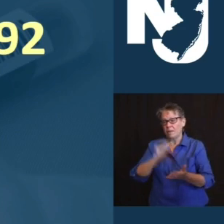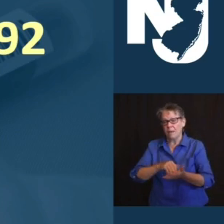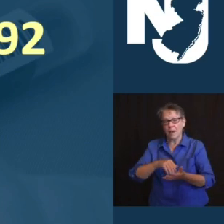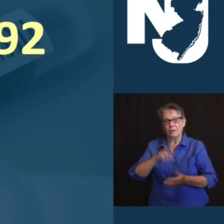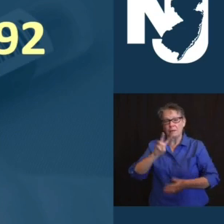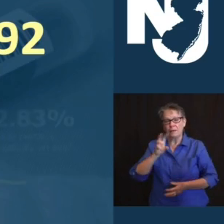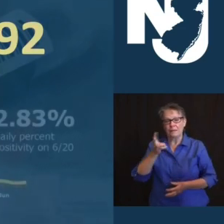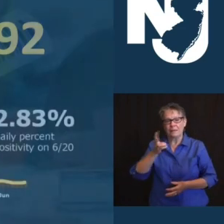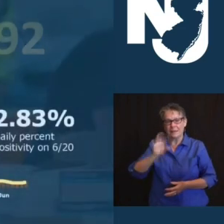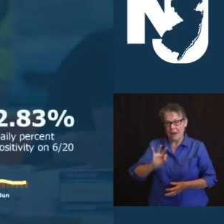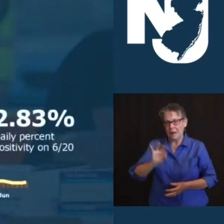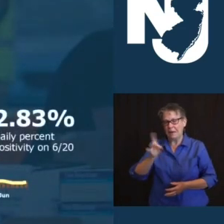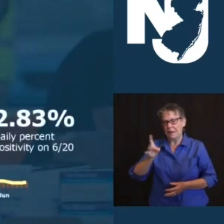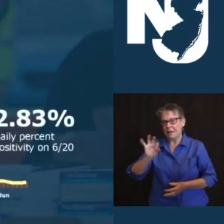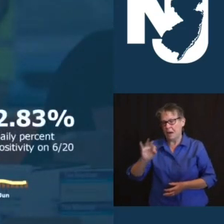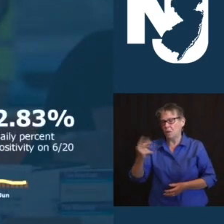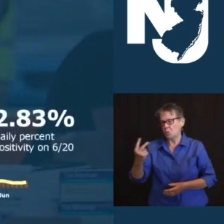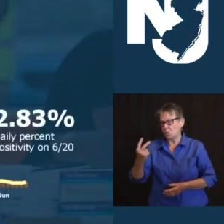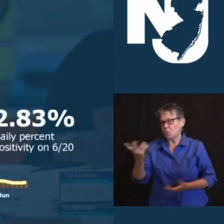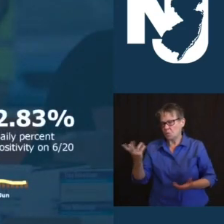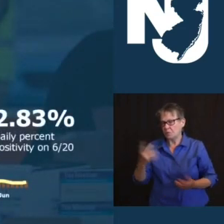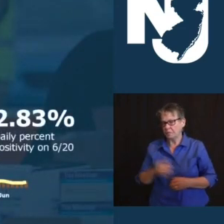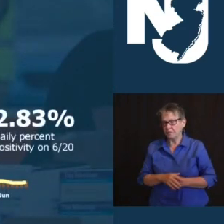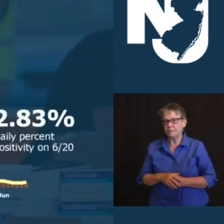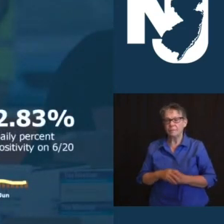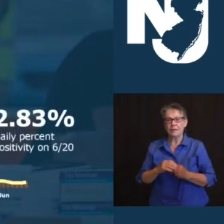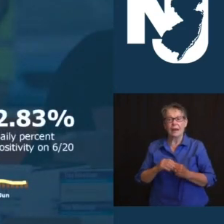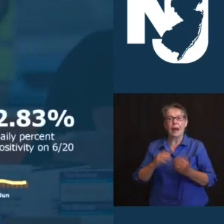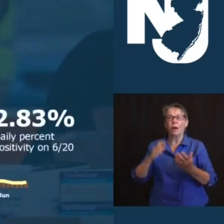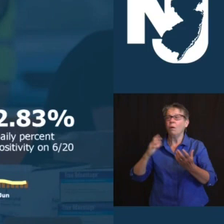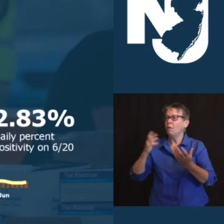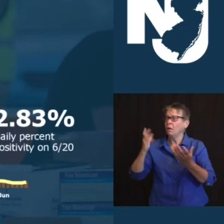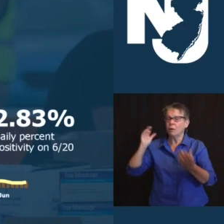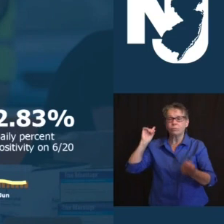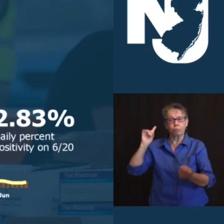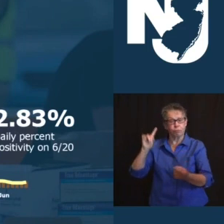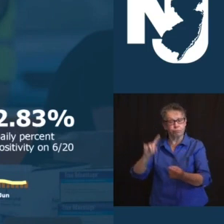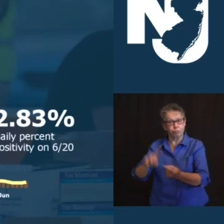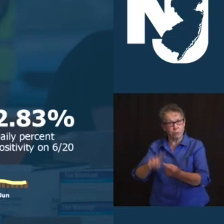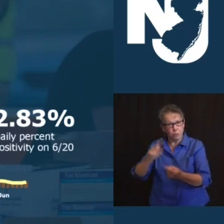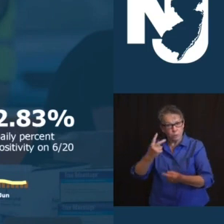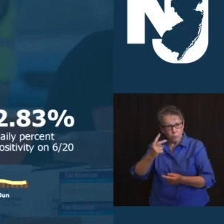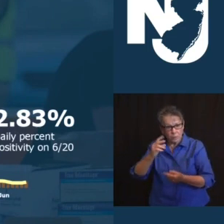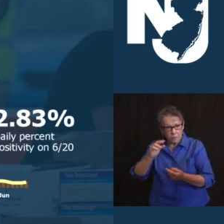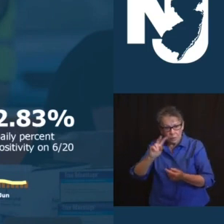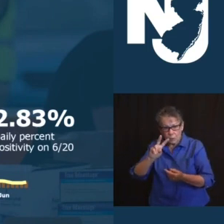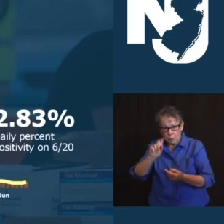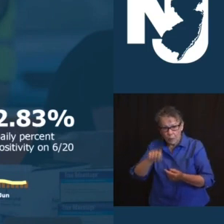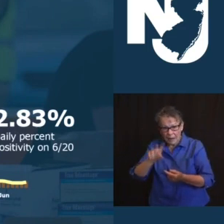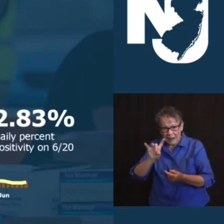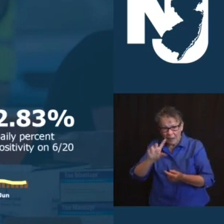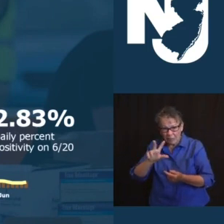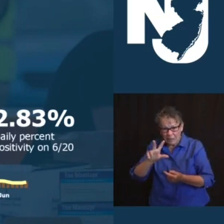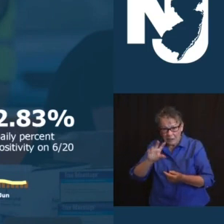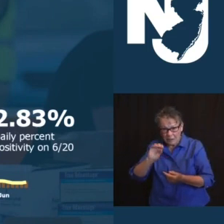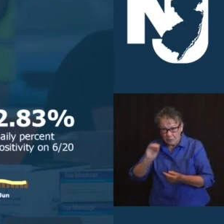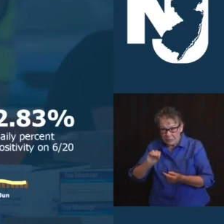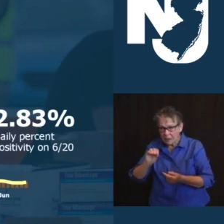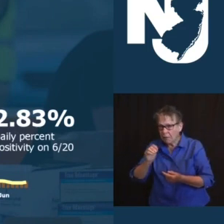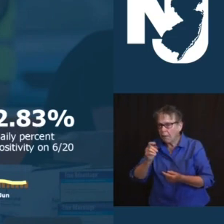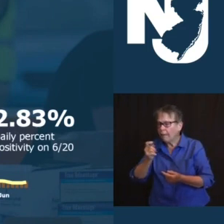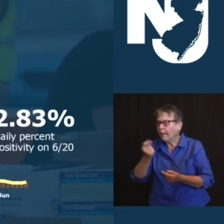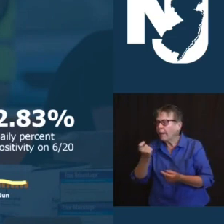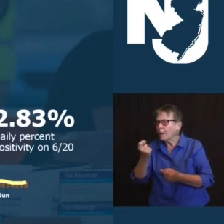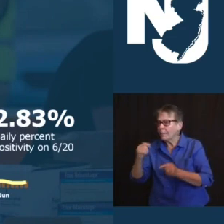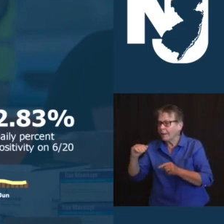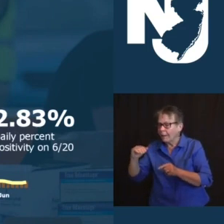169,892. Daily positivity rate is up a bit to 2.83%. That is one of the data points that Judy and